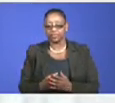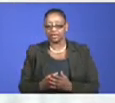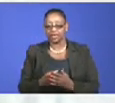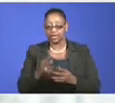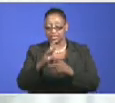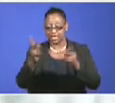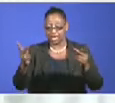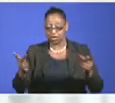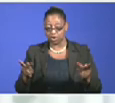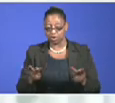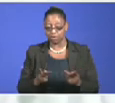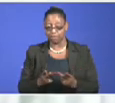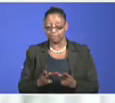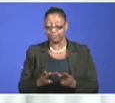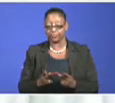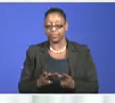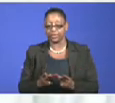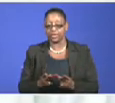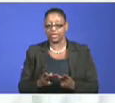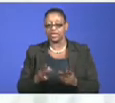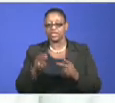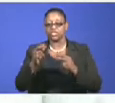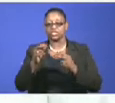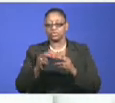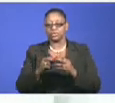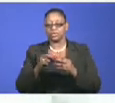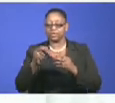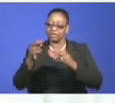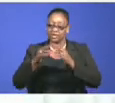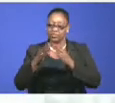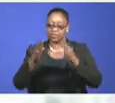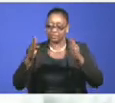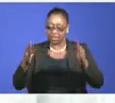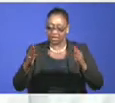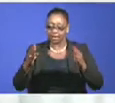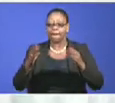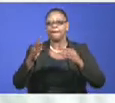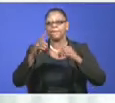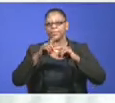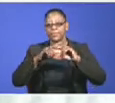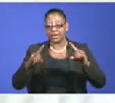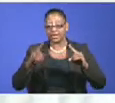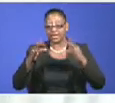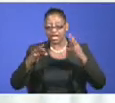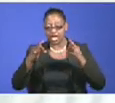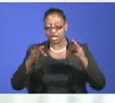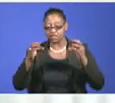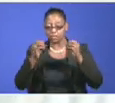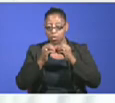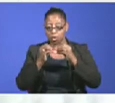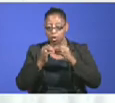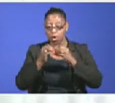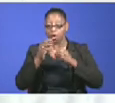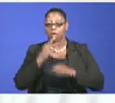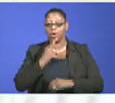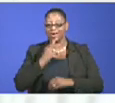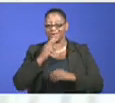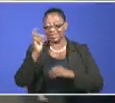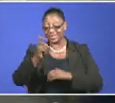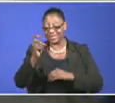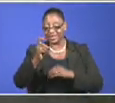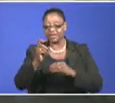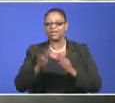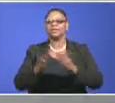will be expandable, and so it could expand, let's say, up to 2 million gallons if and when the economy of North Eleuthera